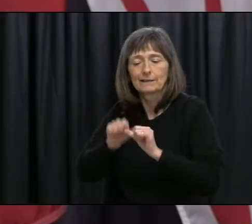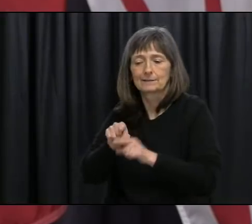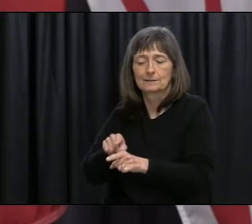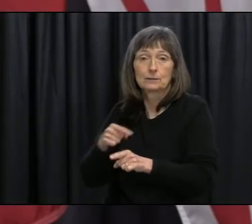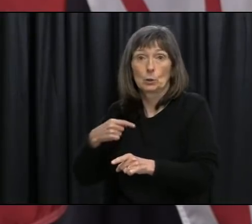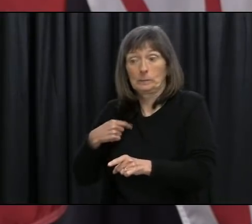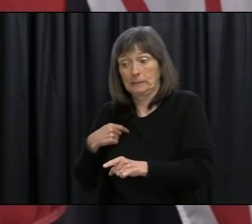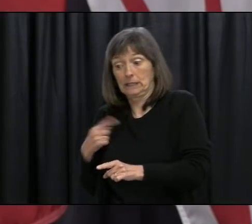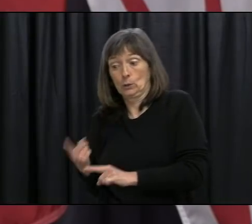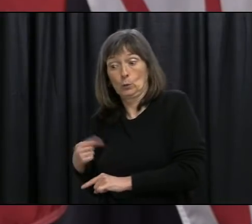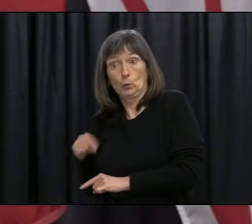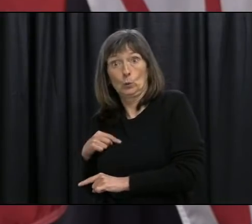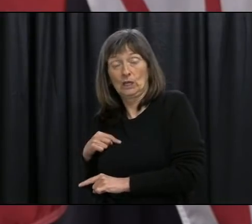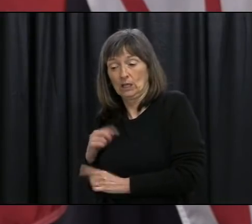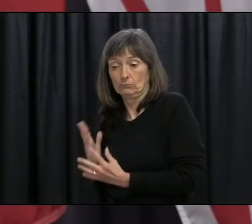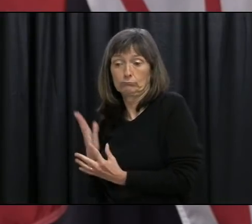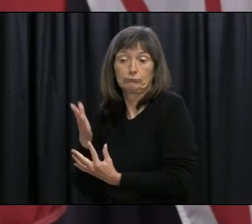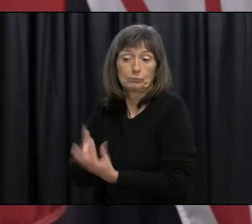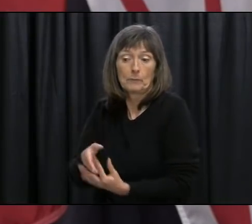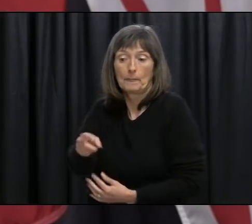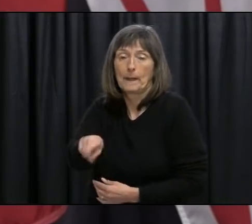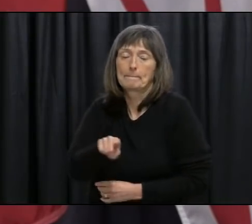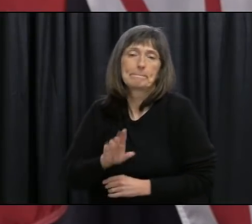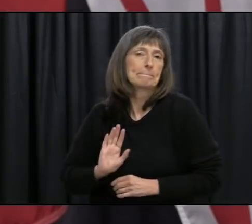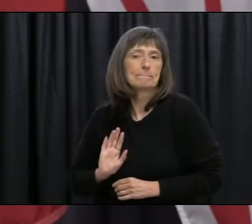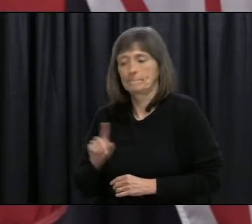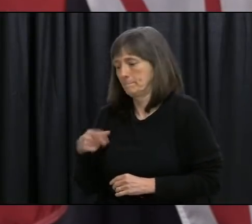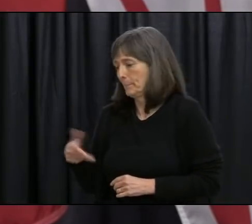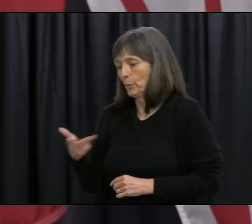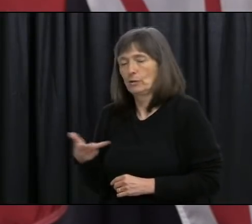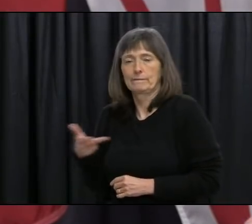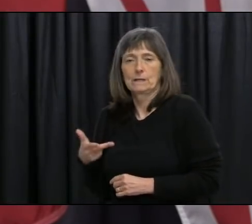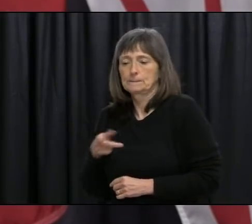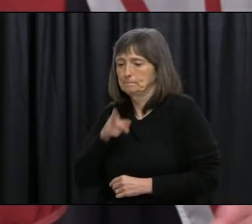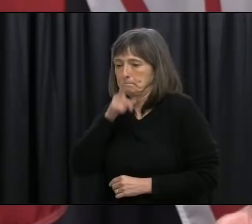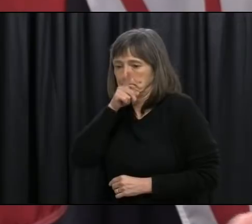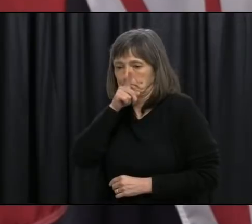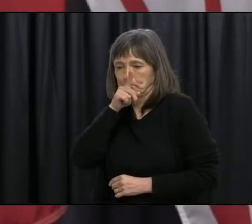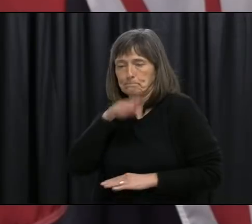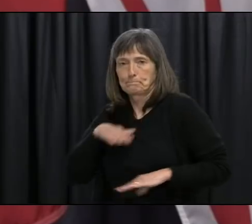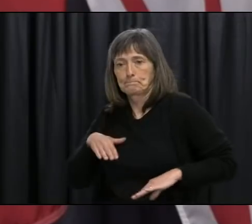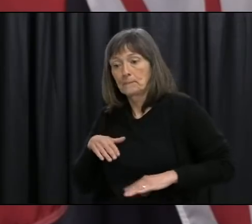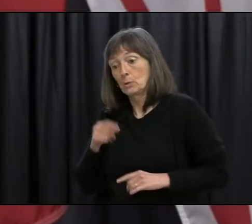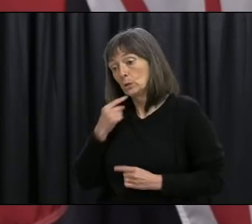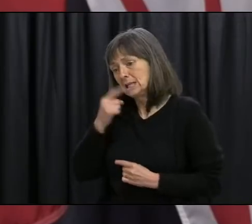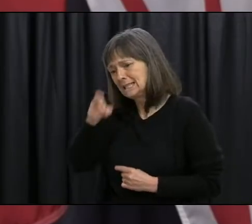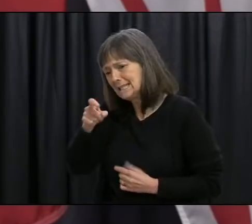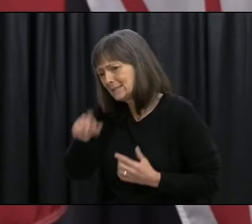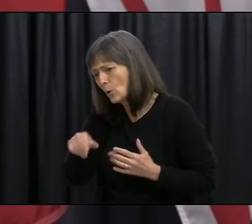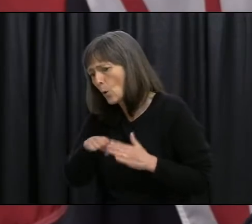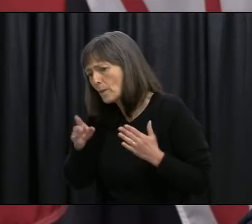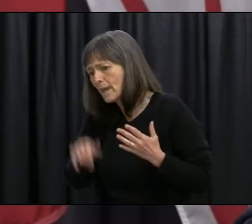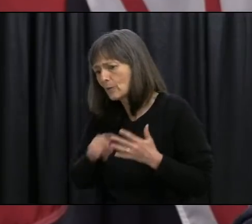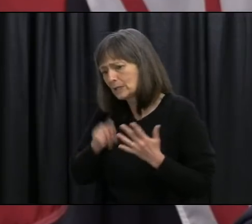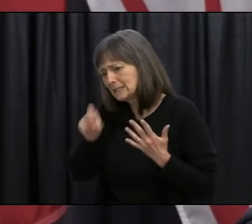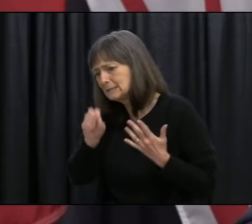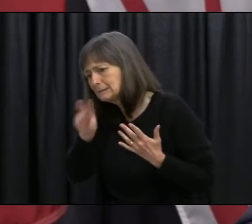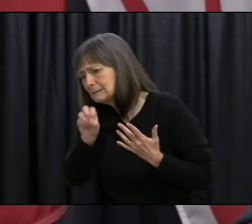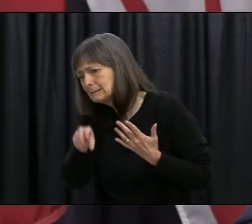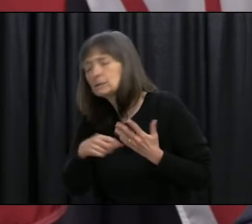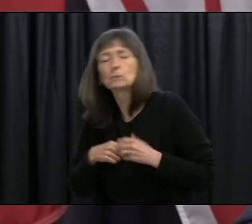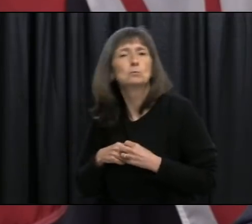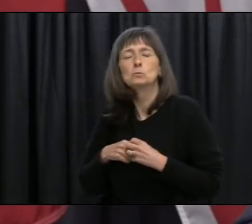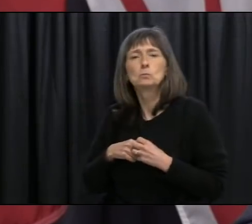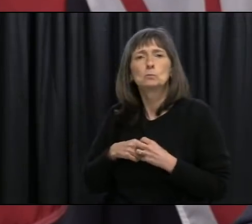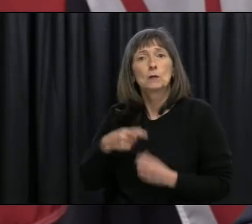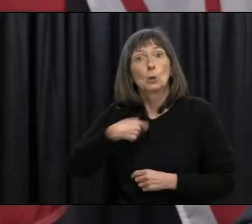not here, and we have not, any of the three leaders that participate have said, we need to see this opened or this here open. Of course, we speak